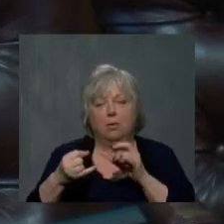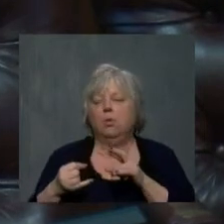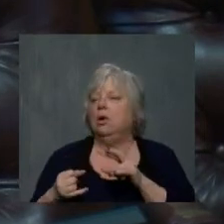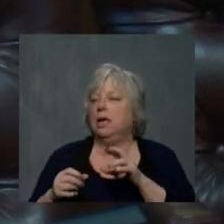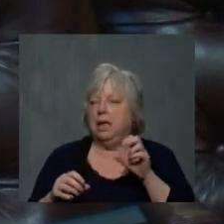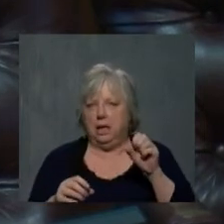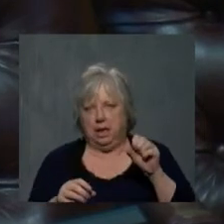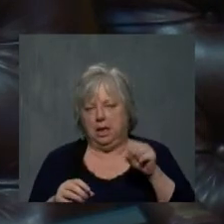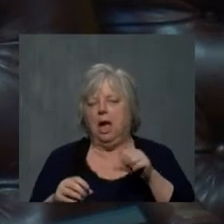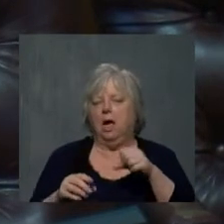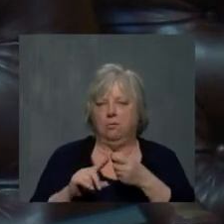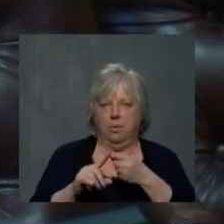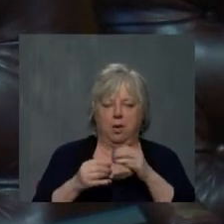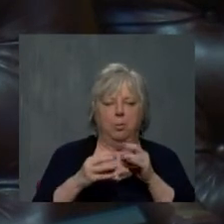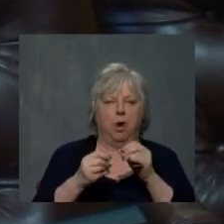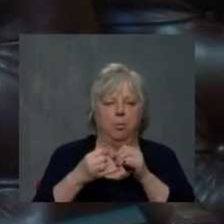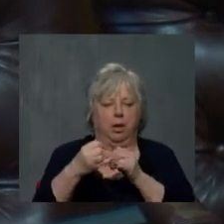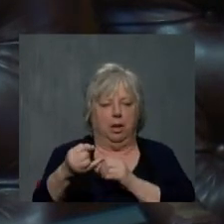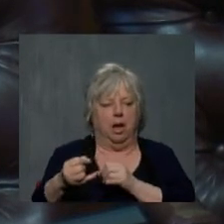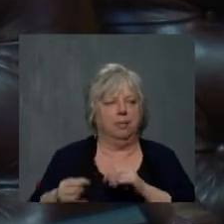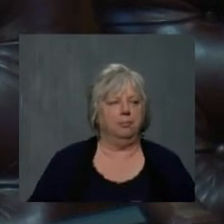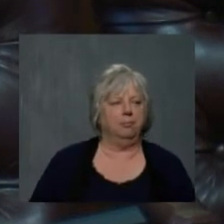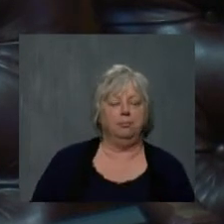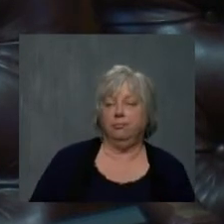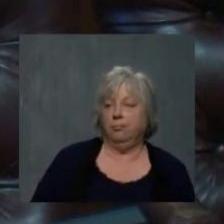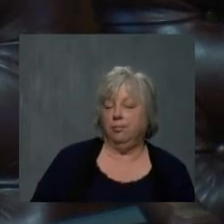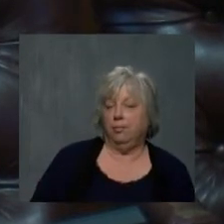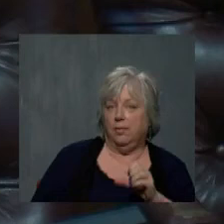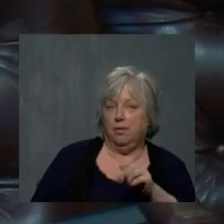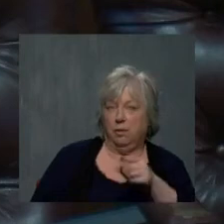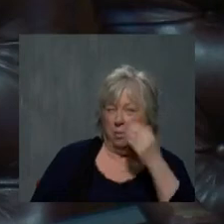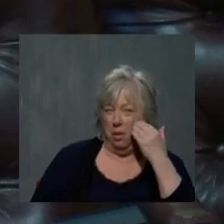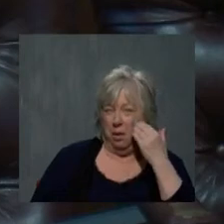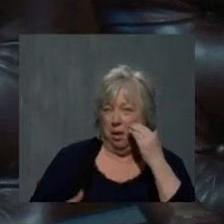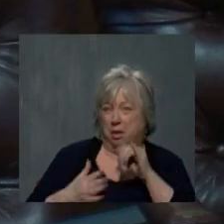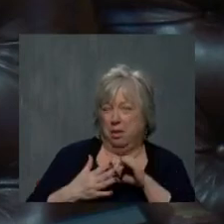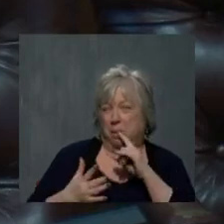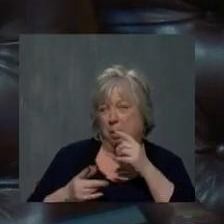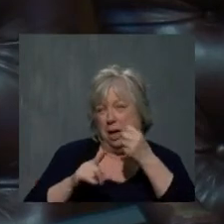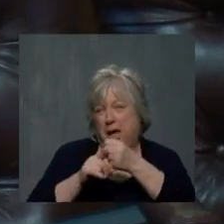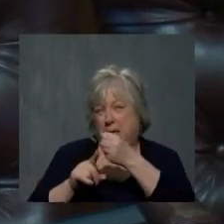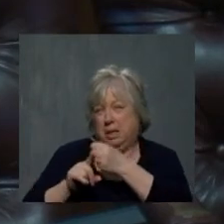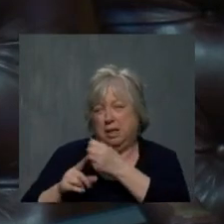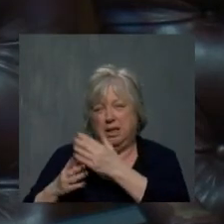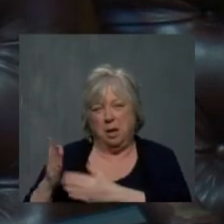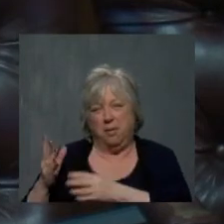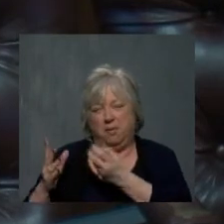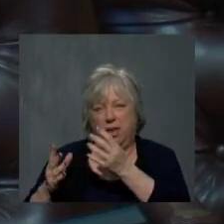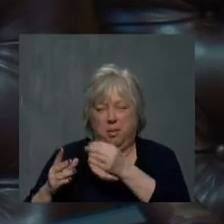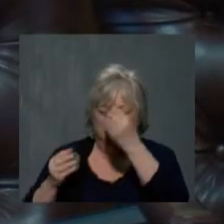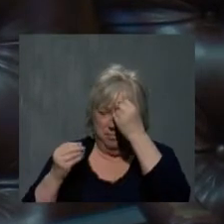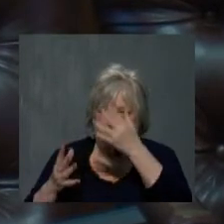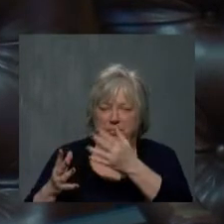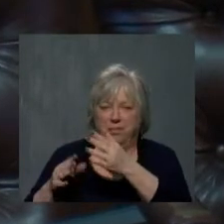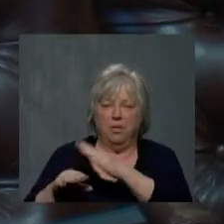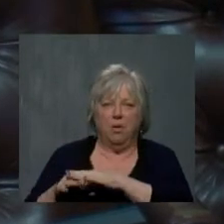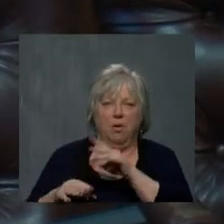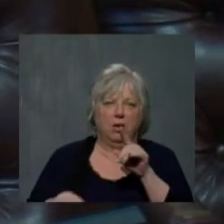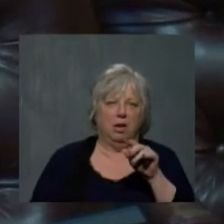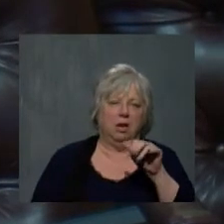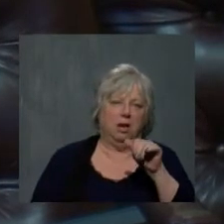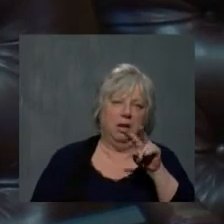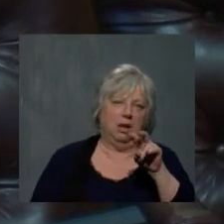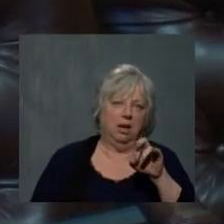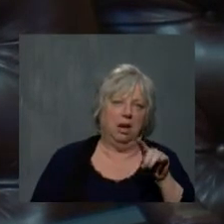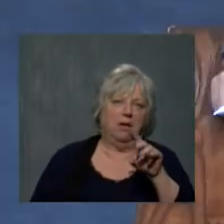It is from the property line. It is from the property line. So you would think that they would have hit some of those people right along David O. Dodd